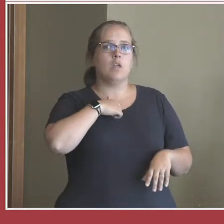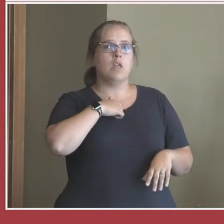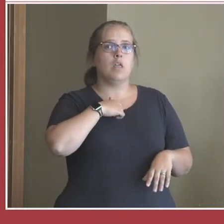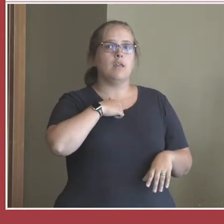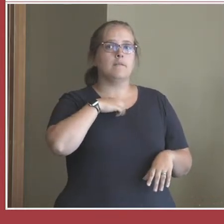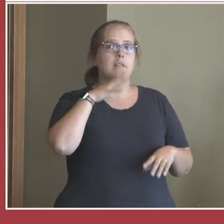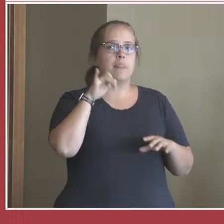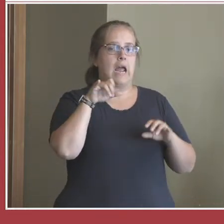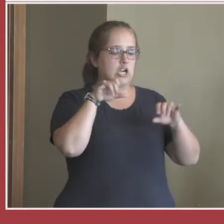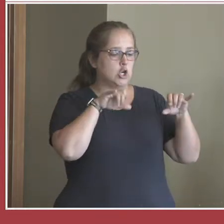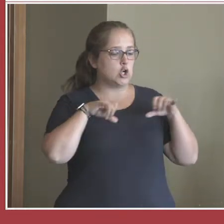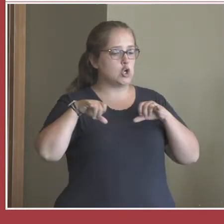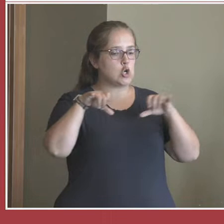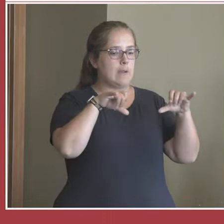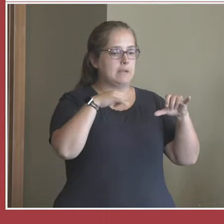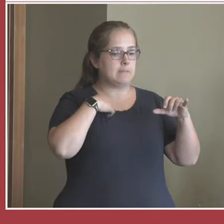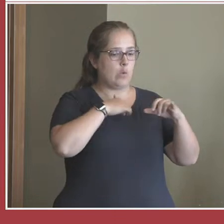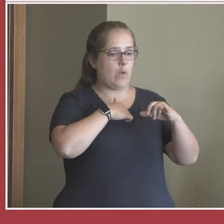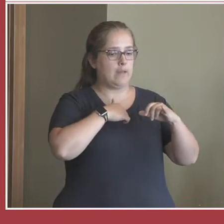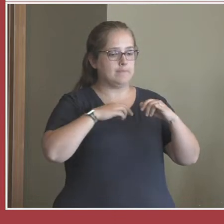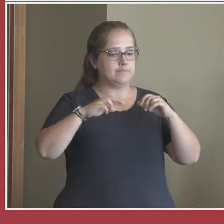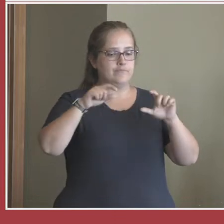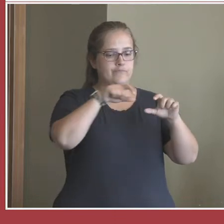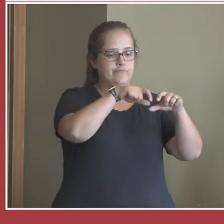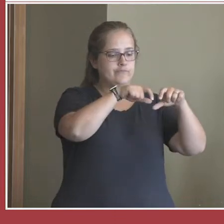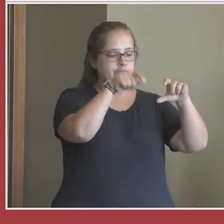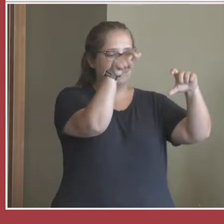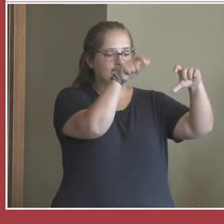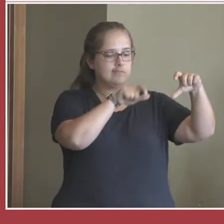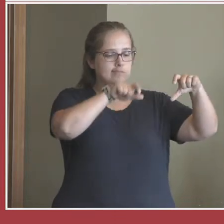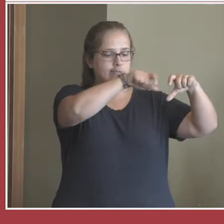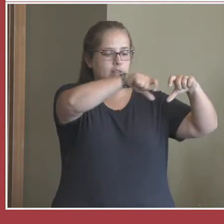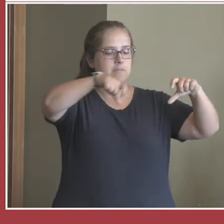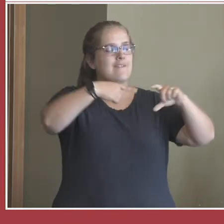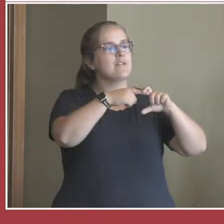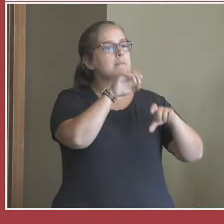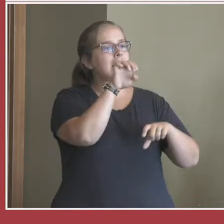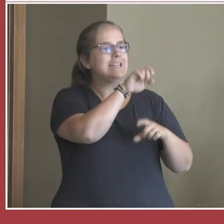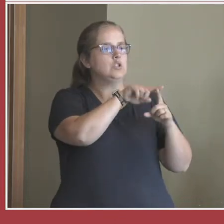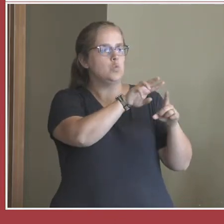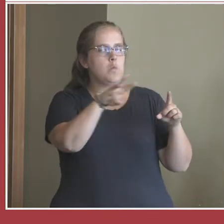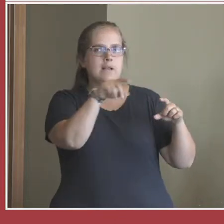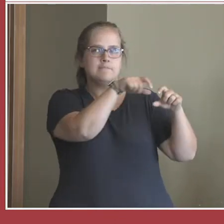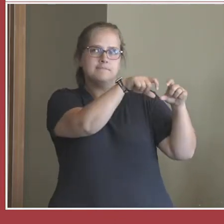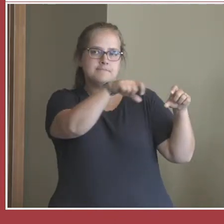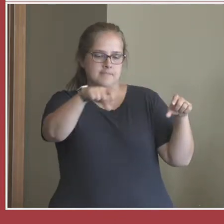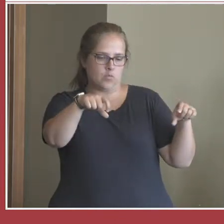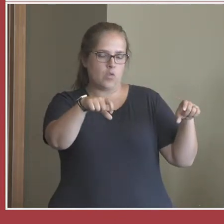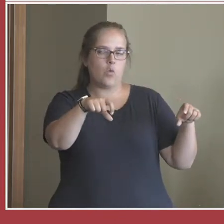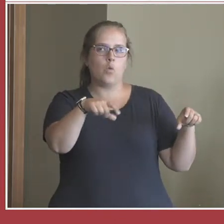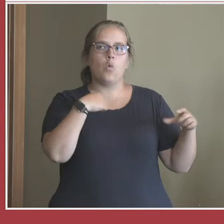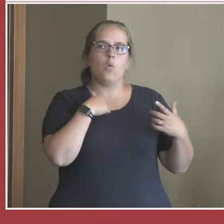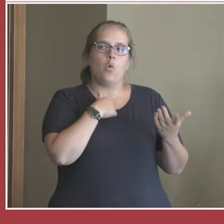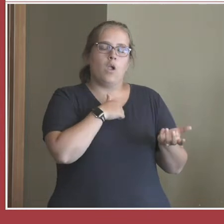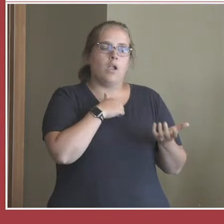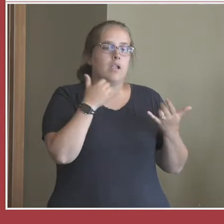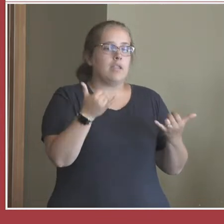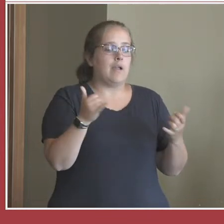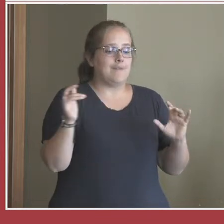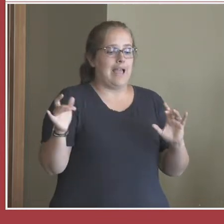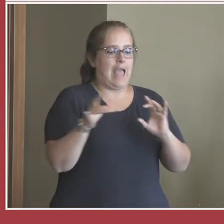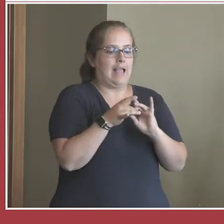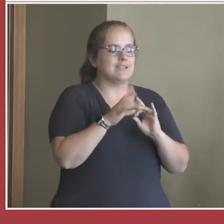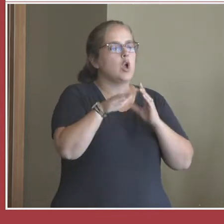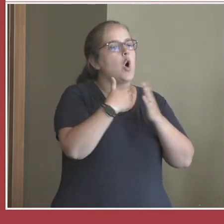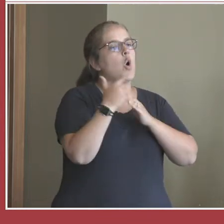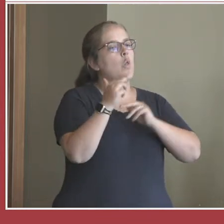the commons and we bridged it across the campus from east to west. So we have now connected